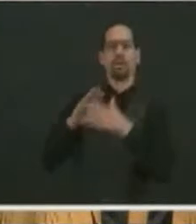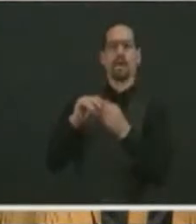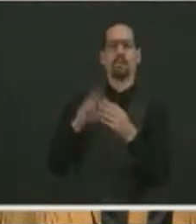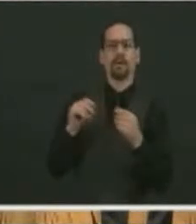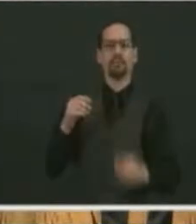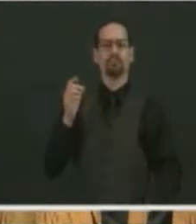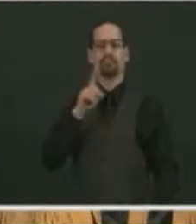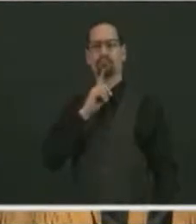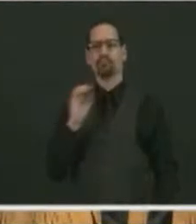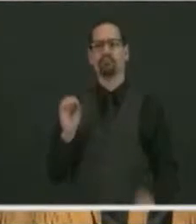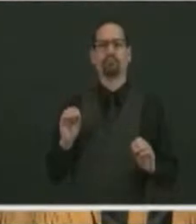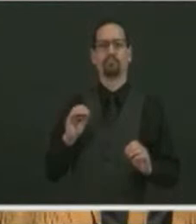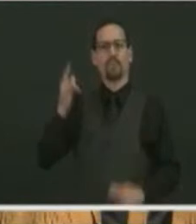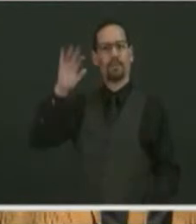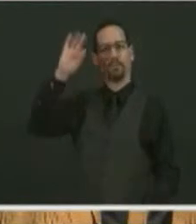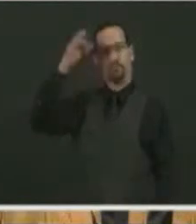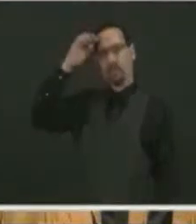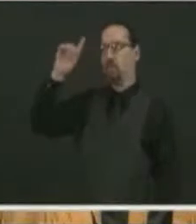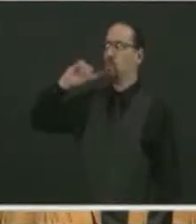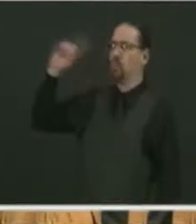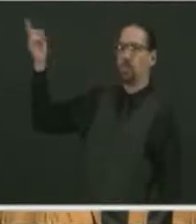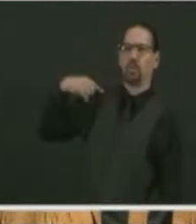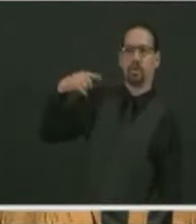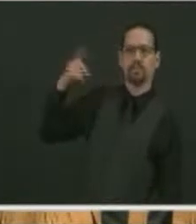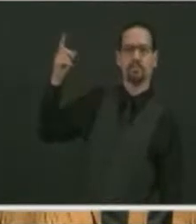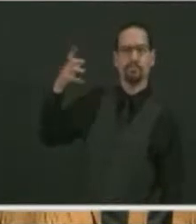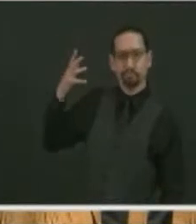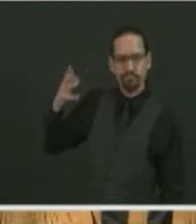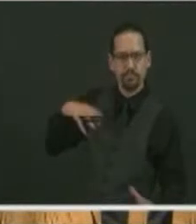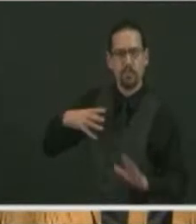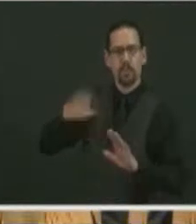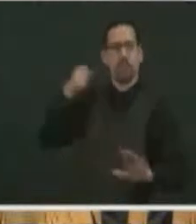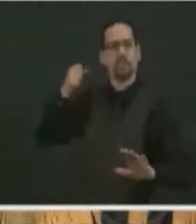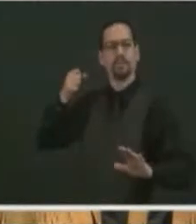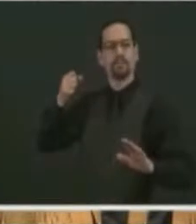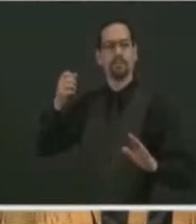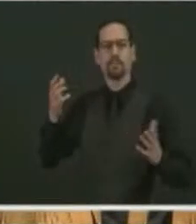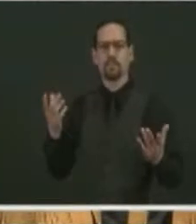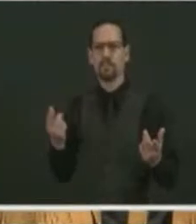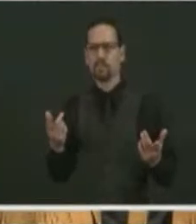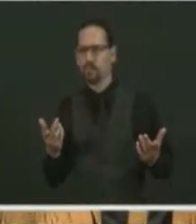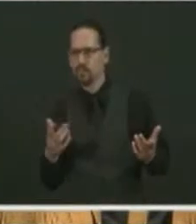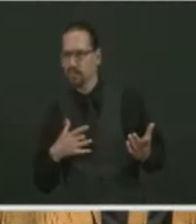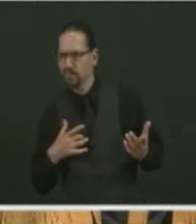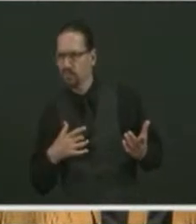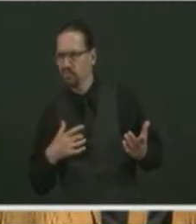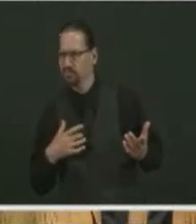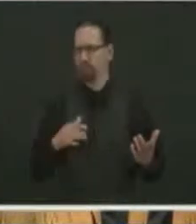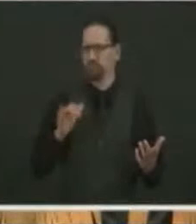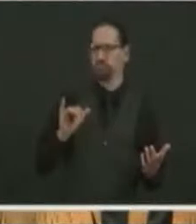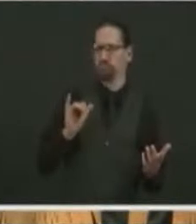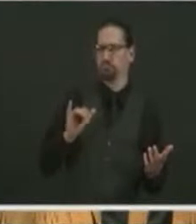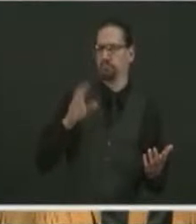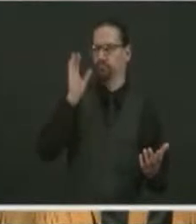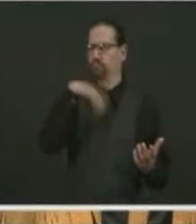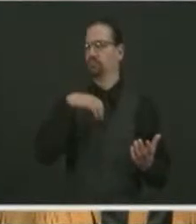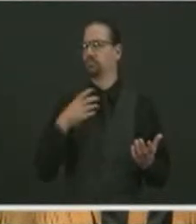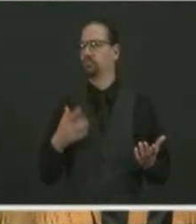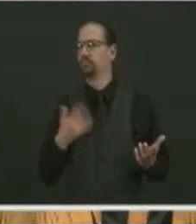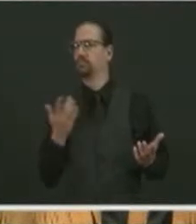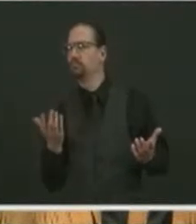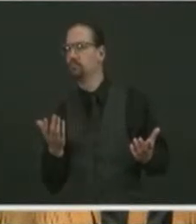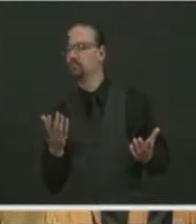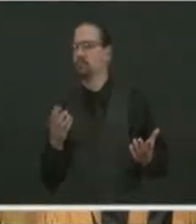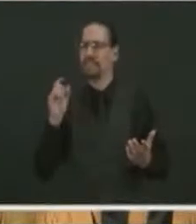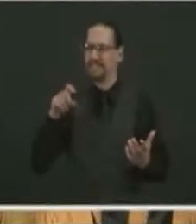that. And it seems to me that that's a very odd kind of thing that has to reach the level of a federal lawsuit, and